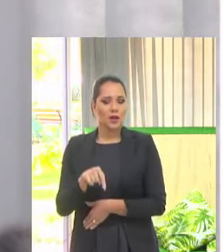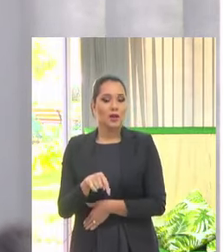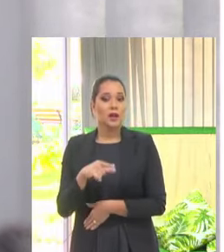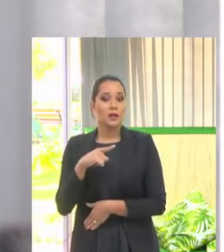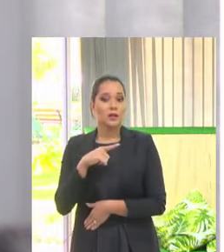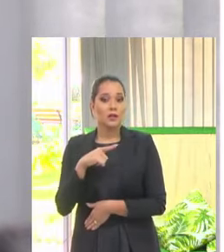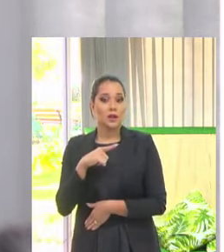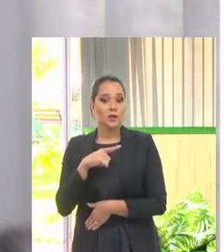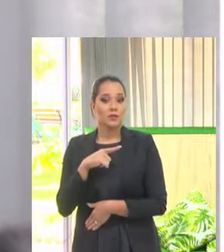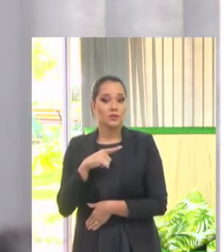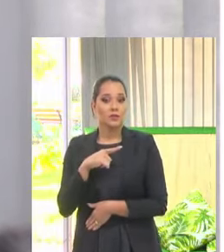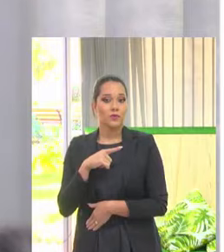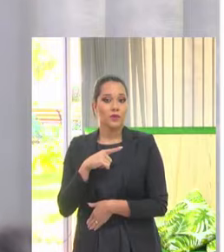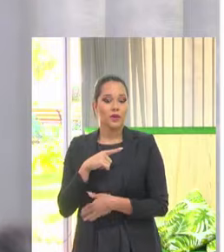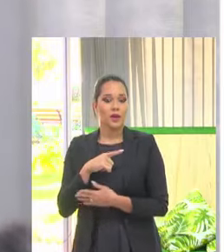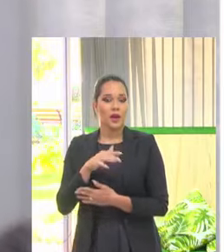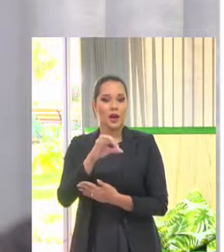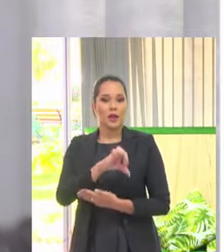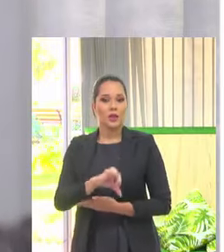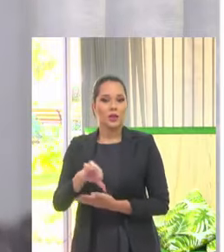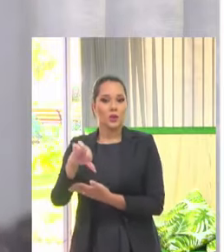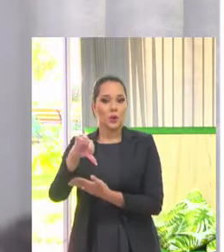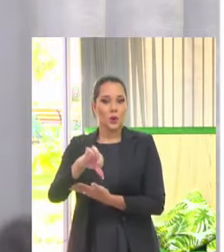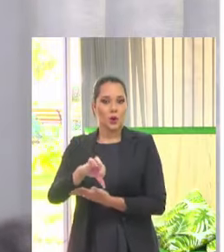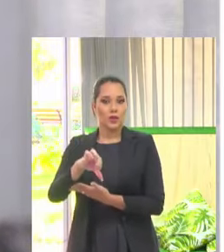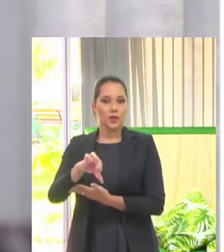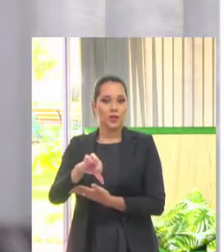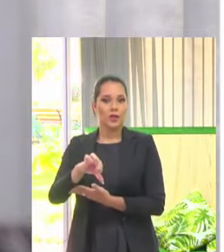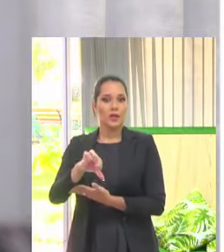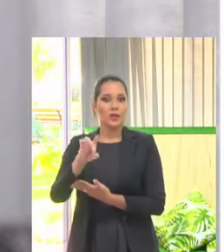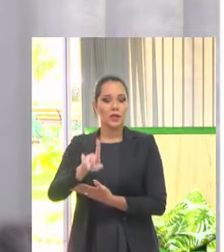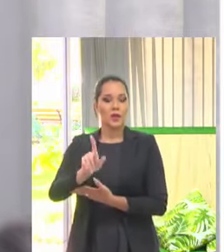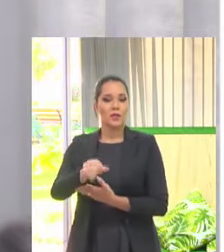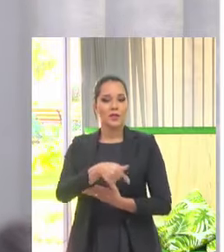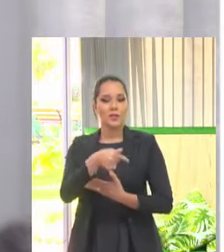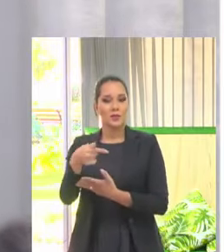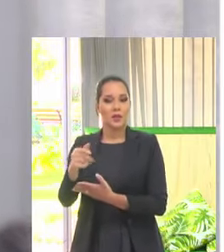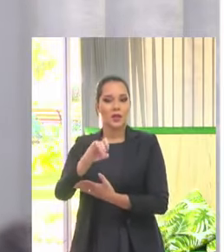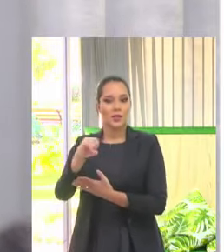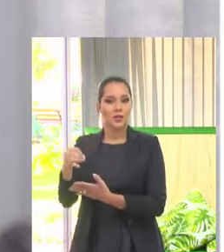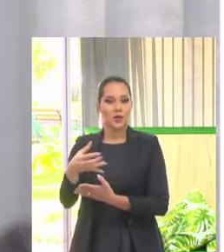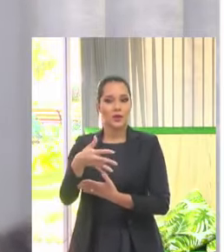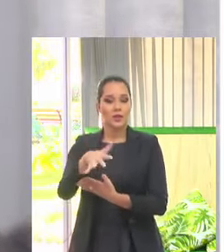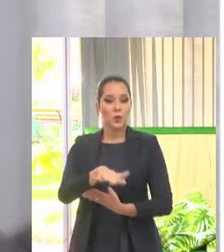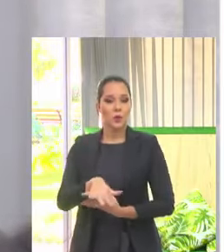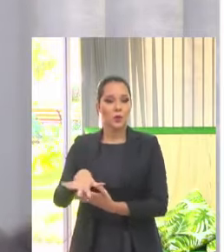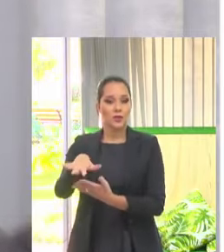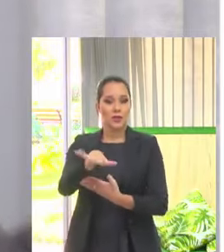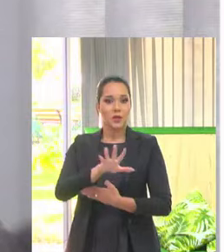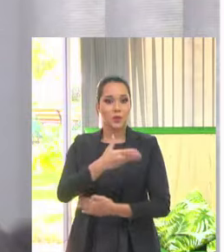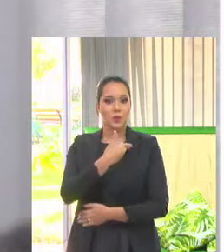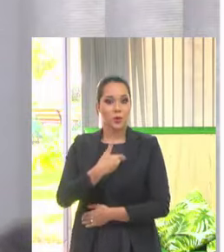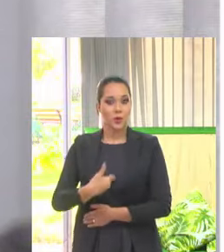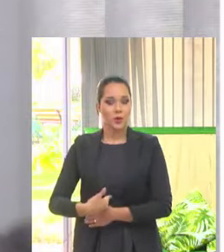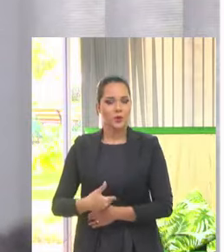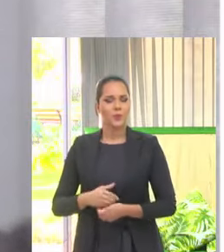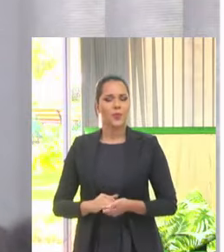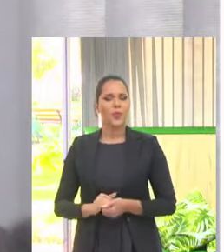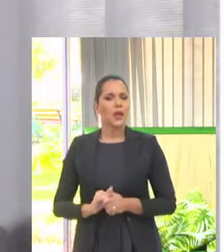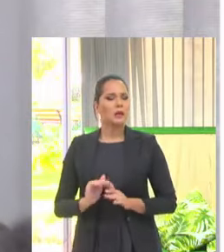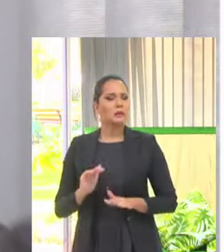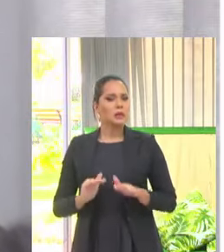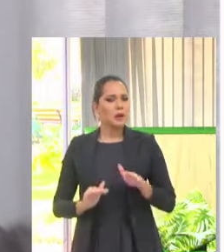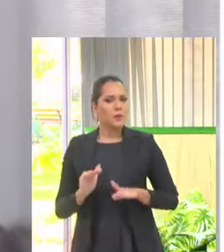9th edition of our Public Sector Innovation Week. And usually it's a moment